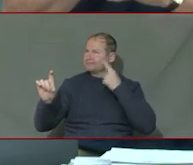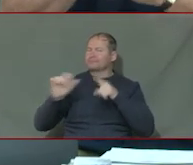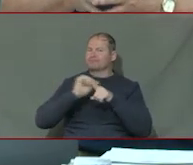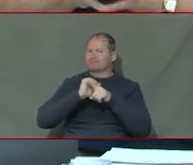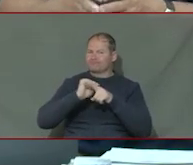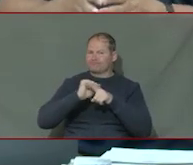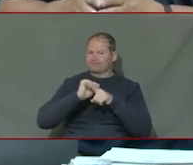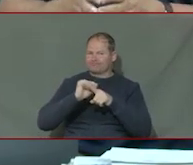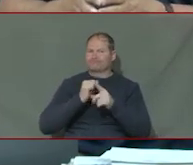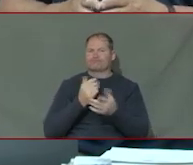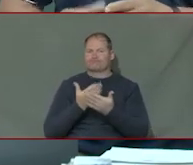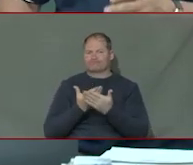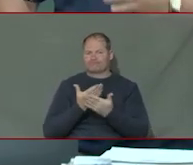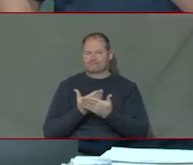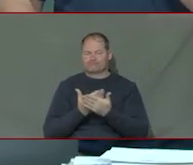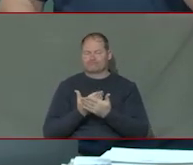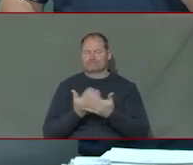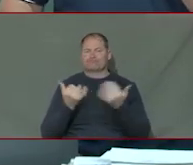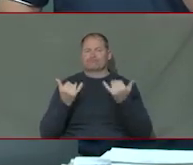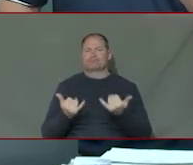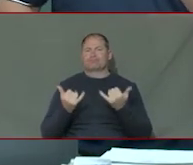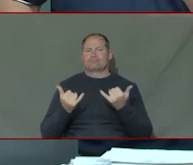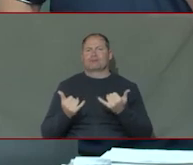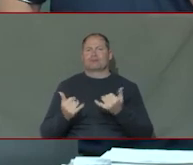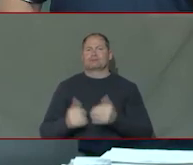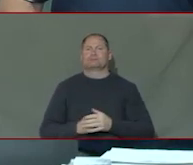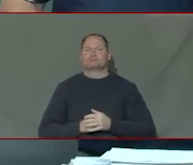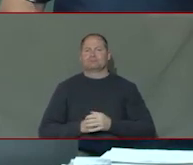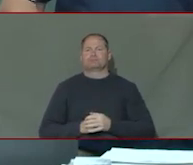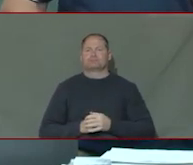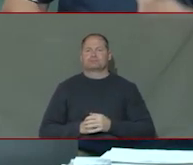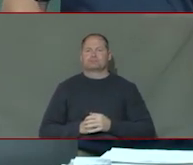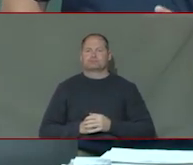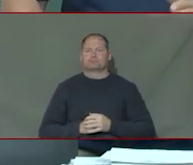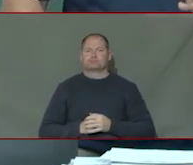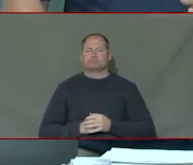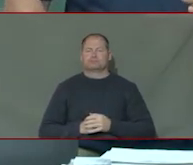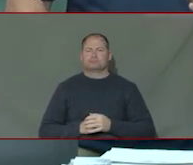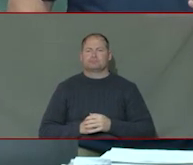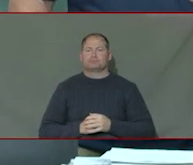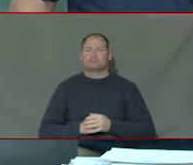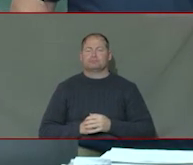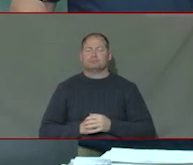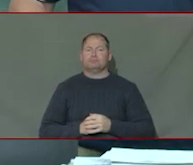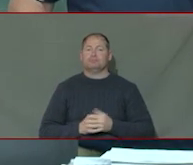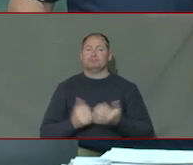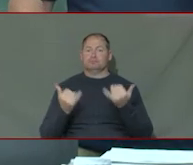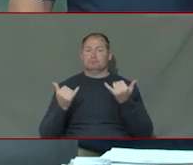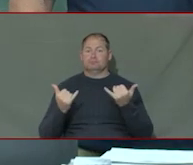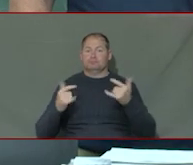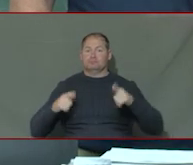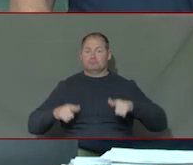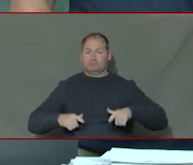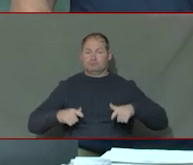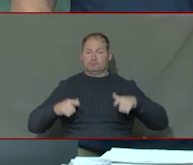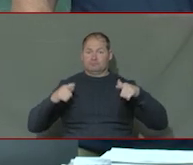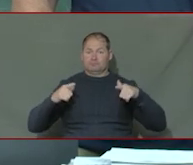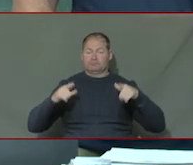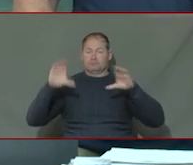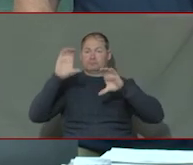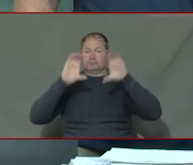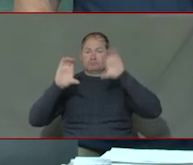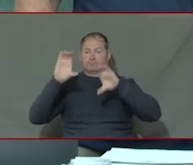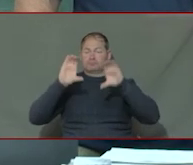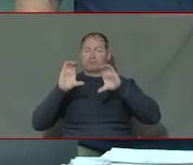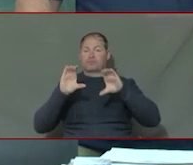give you in your preparation, you can maybe write it down for especially life sciences, is 50% of the time when